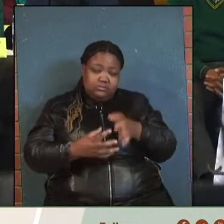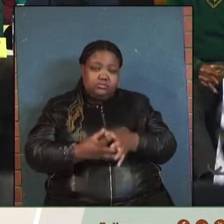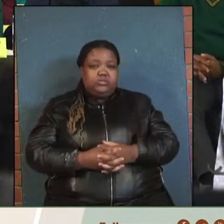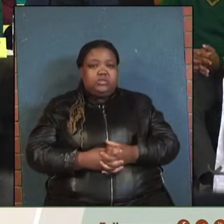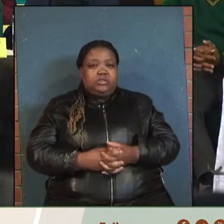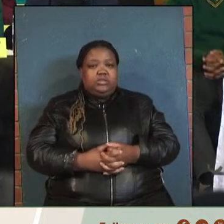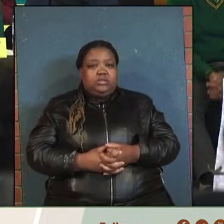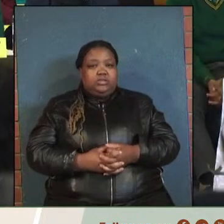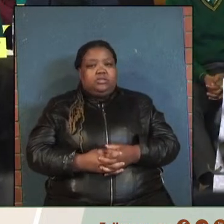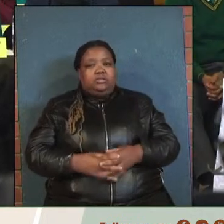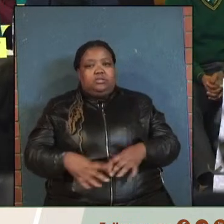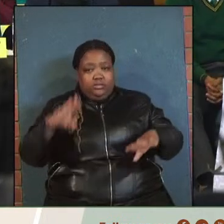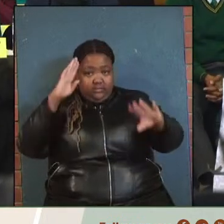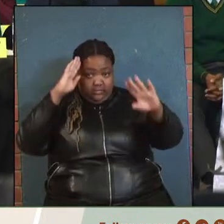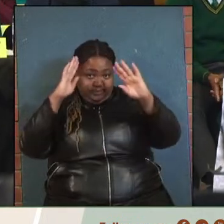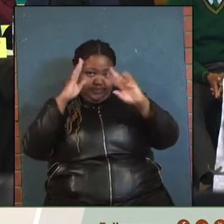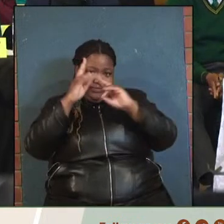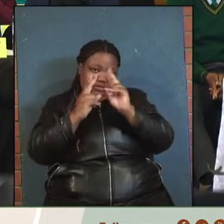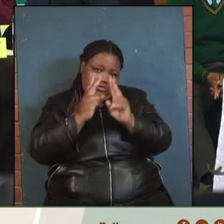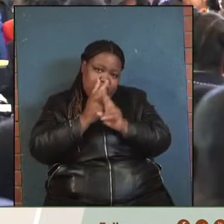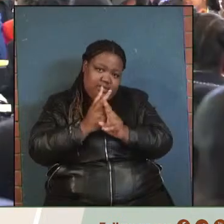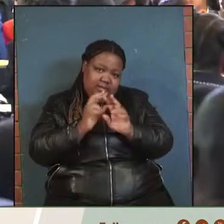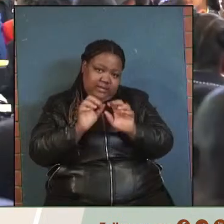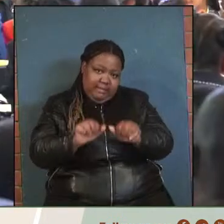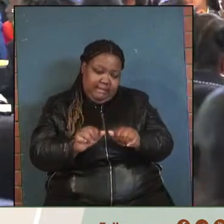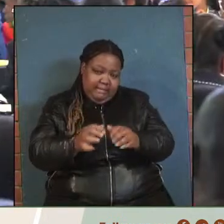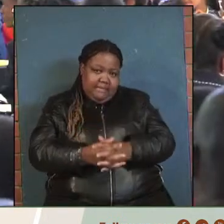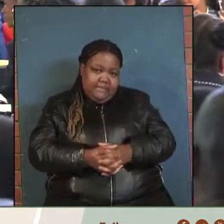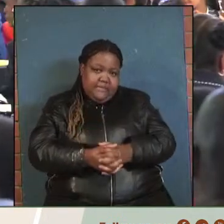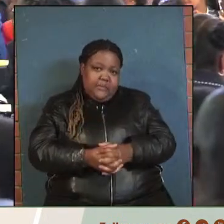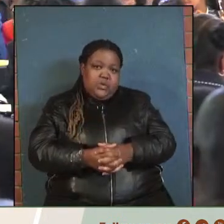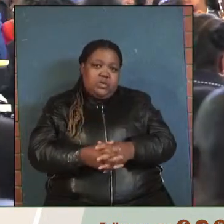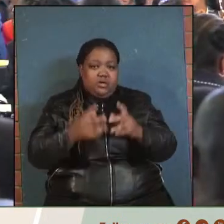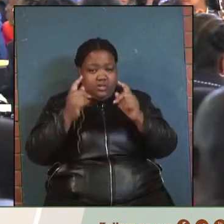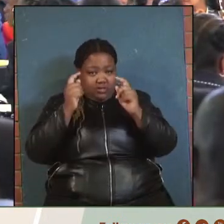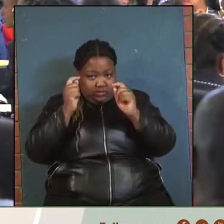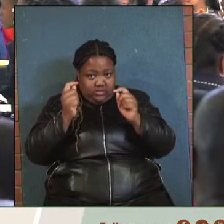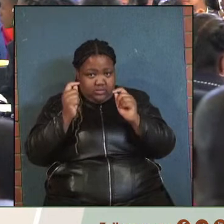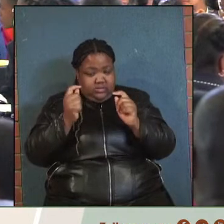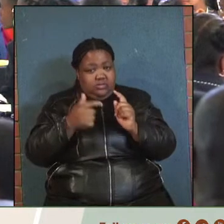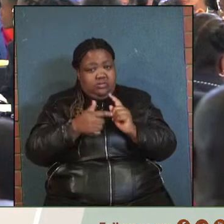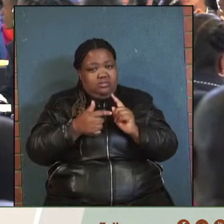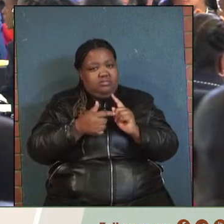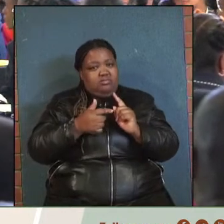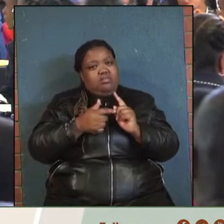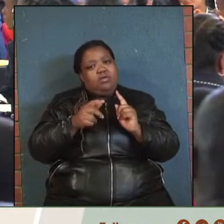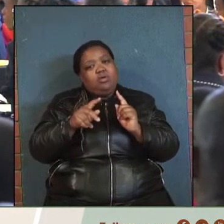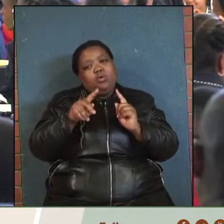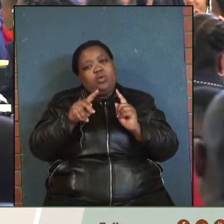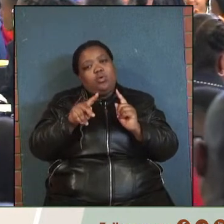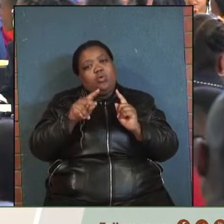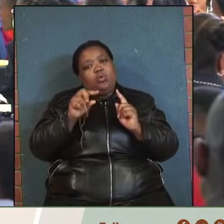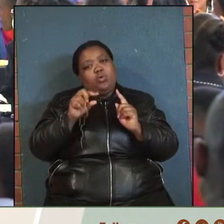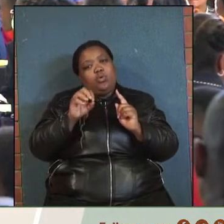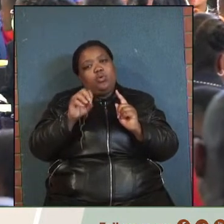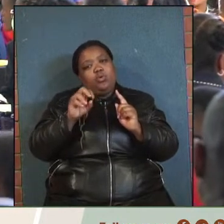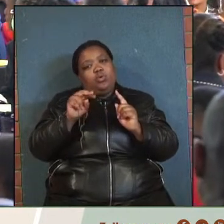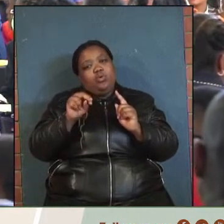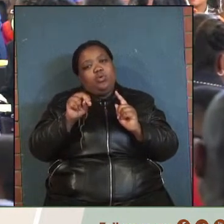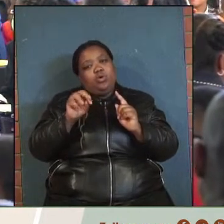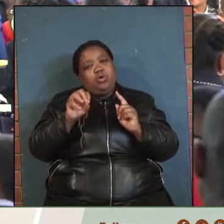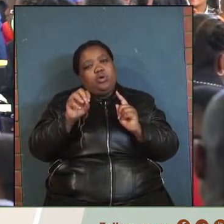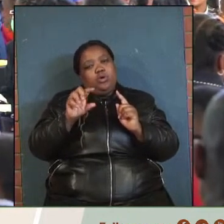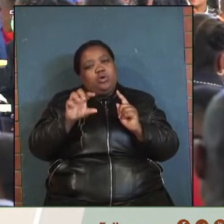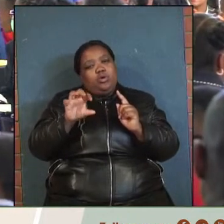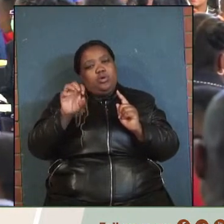Okay, greetings once again. I am Honorable Khololo, as I said before. And like, I've